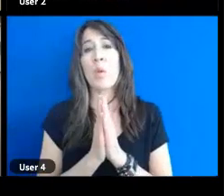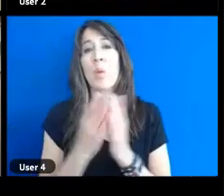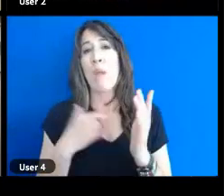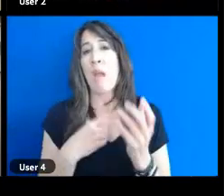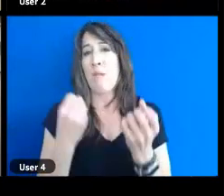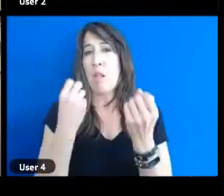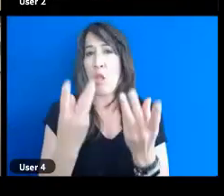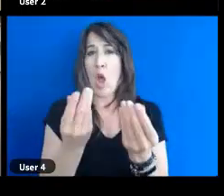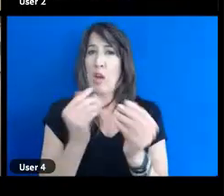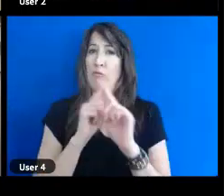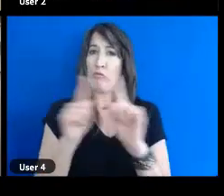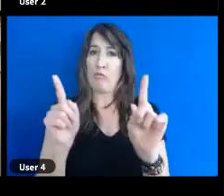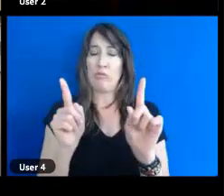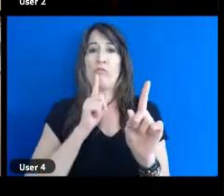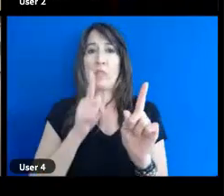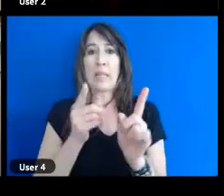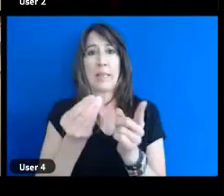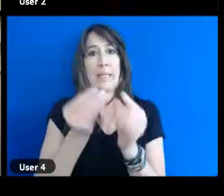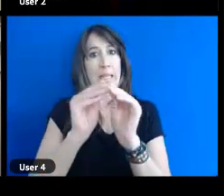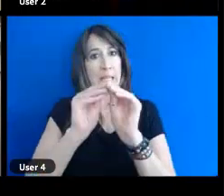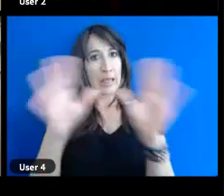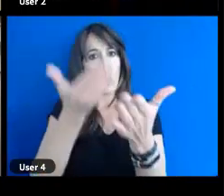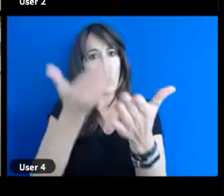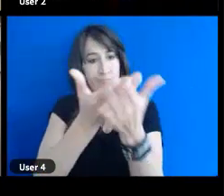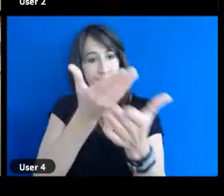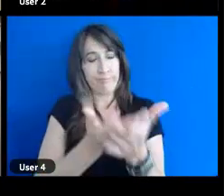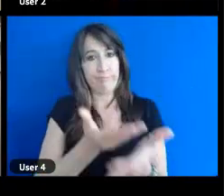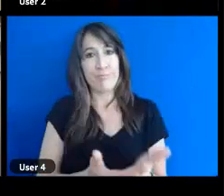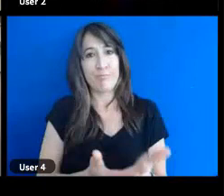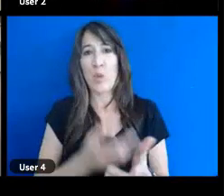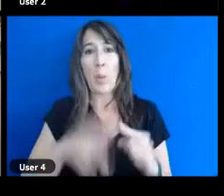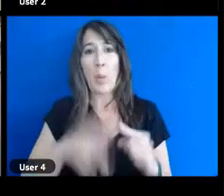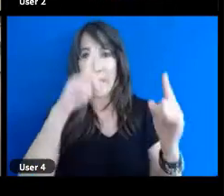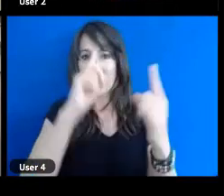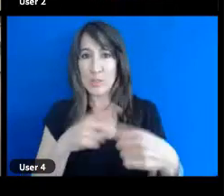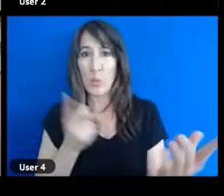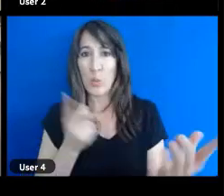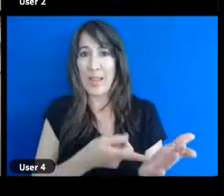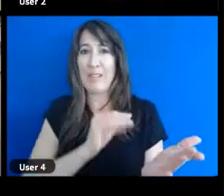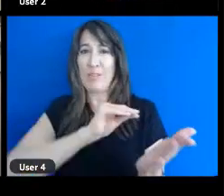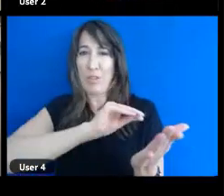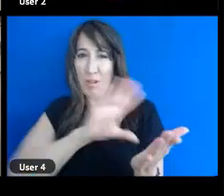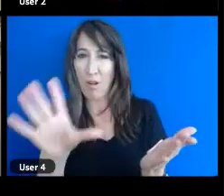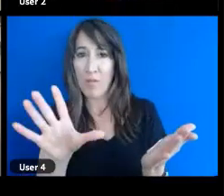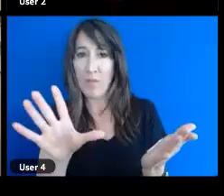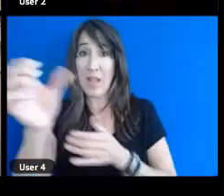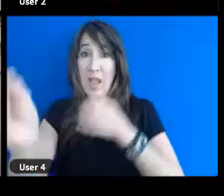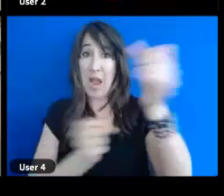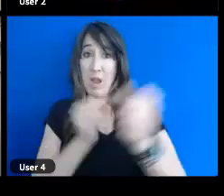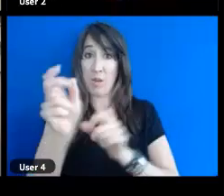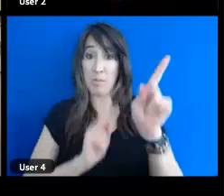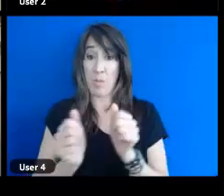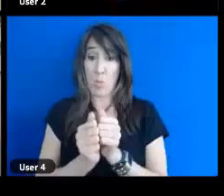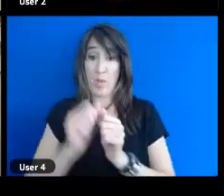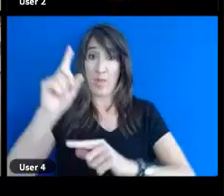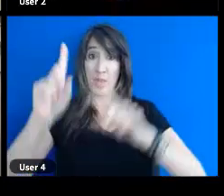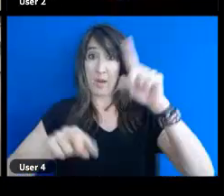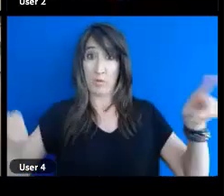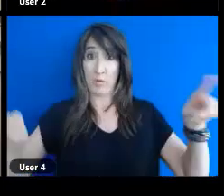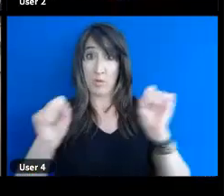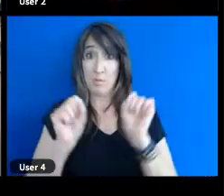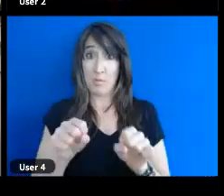So there's a lot of really clear data. The research is clear, hard to argue with. Hiring people with